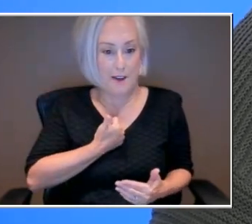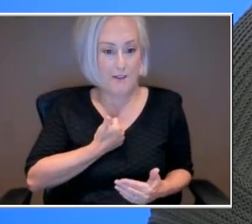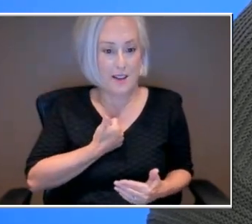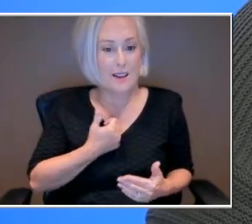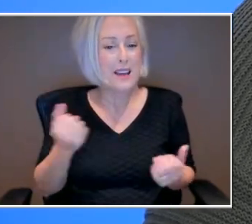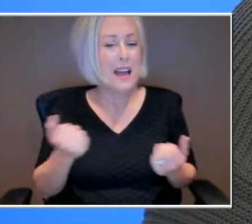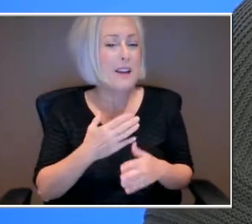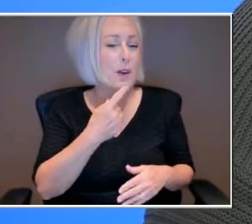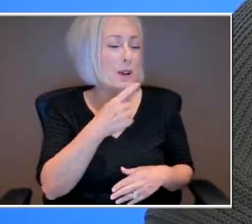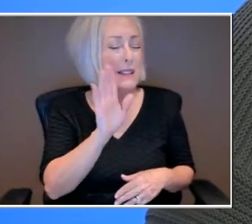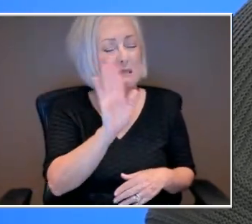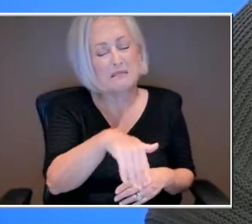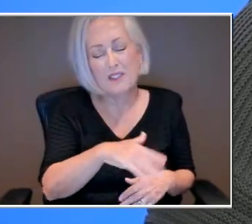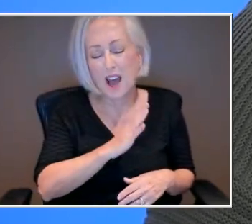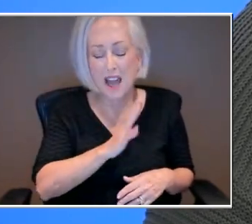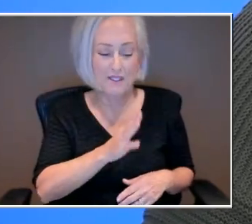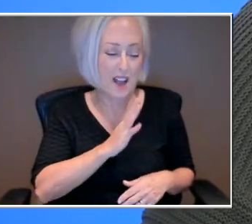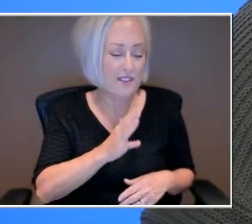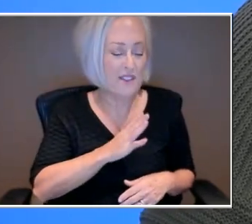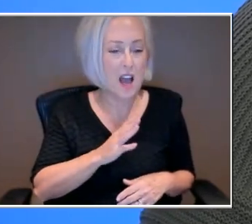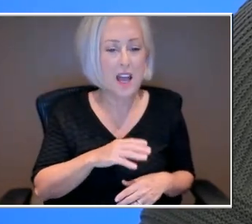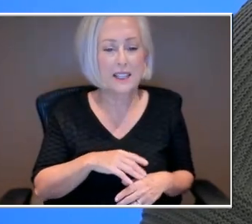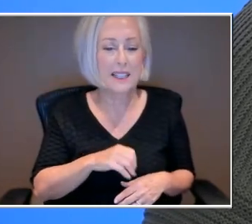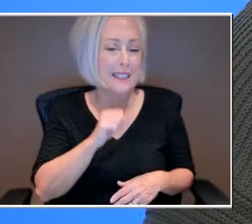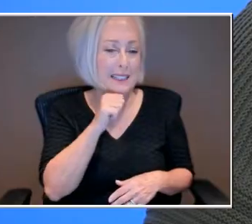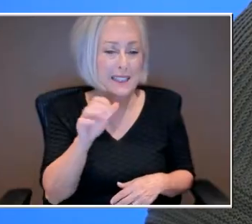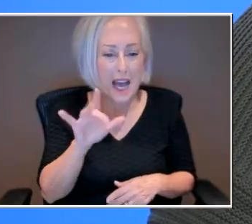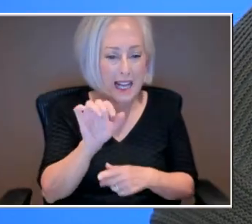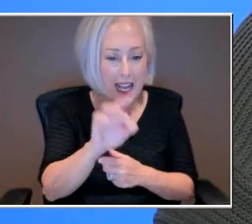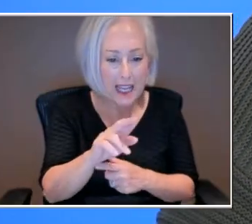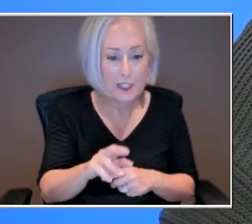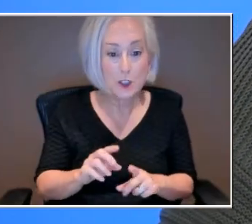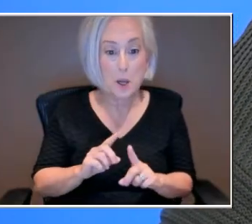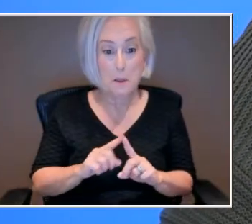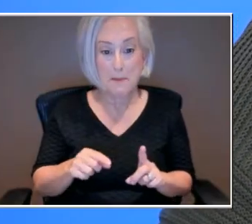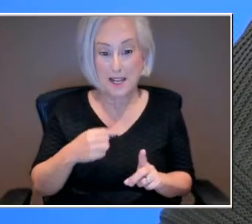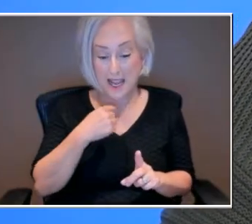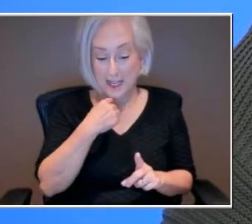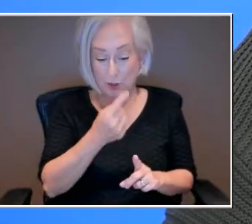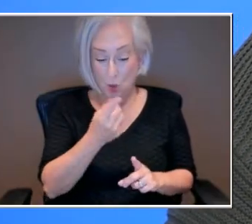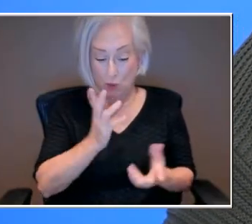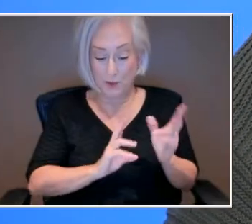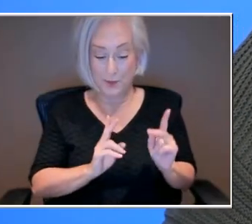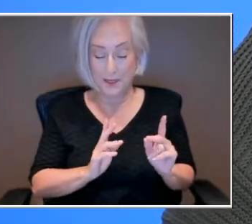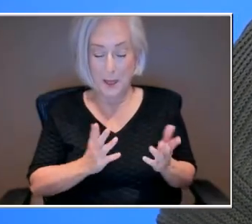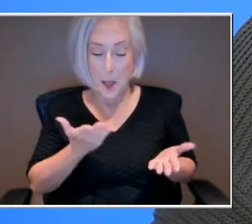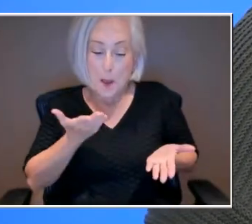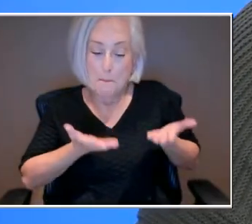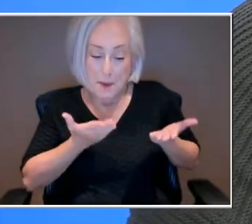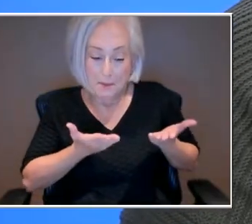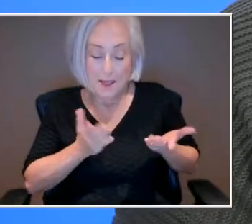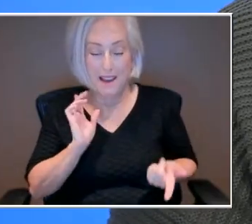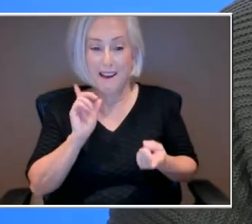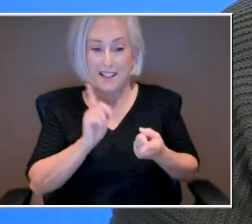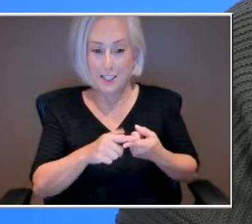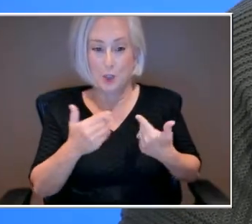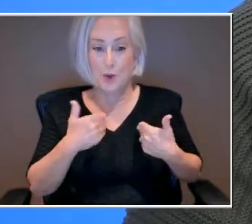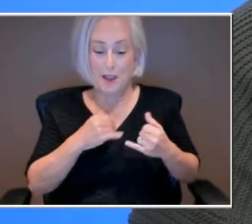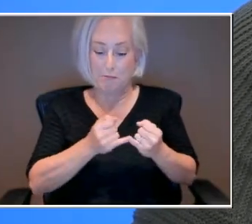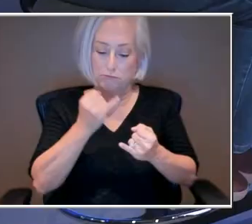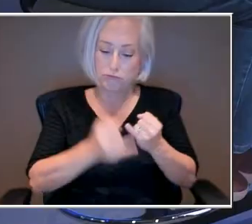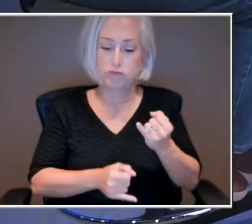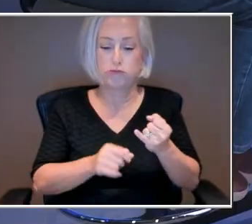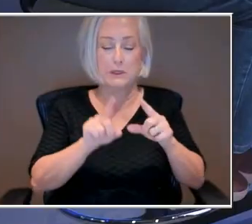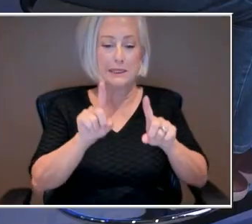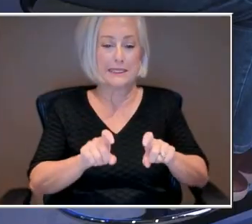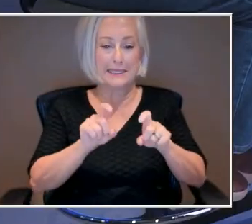benign. And for some reason I told people, I was like, well, probably, but until we have the pathology, we can't be sure. You just I don't know, had some